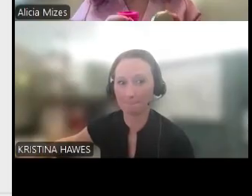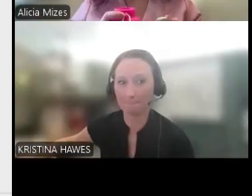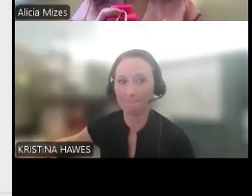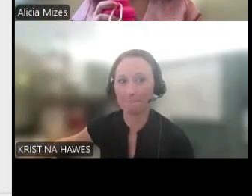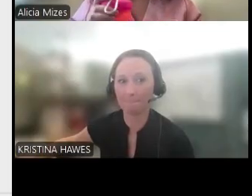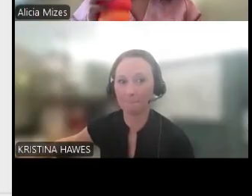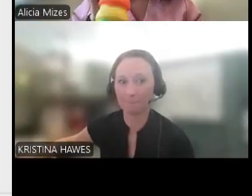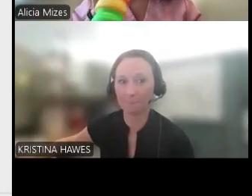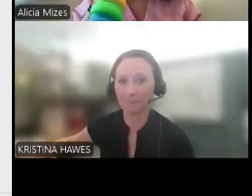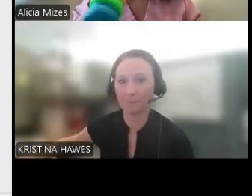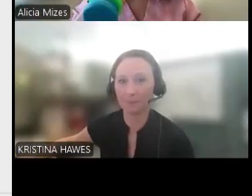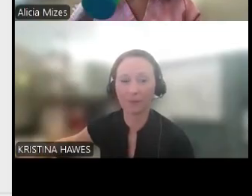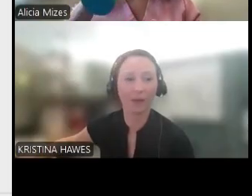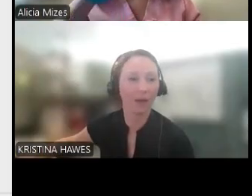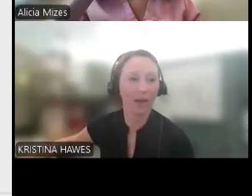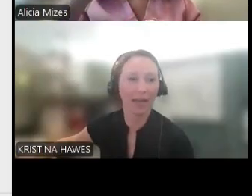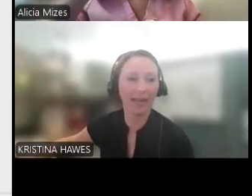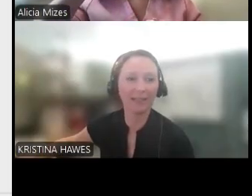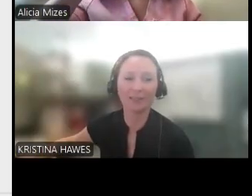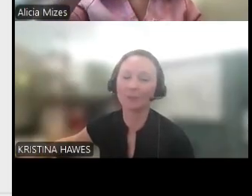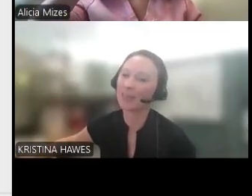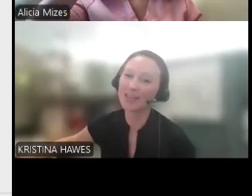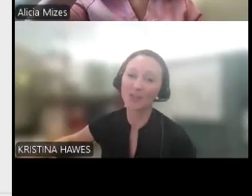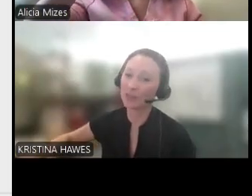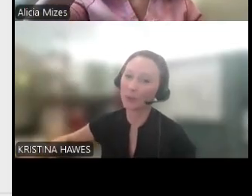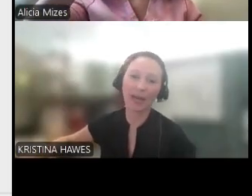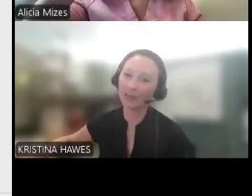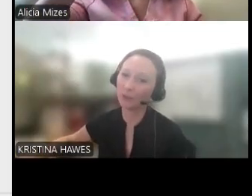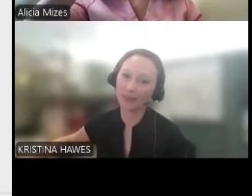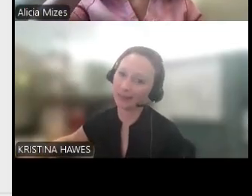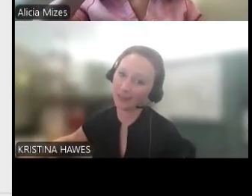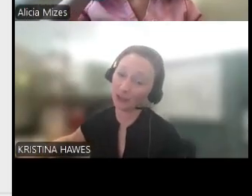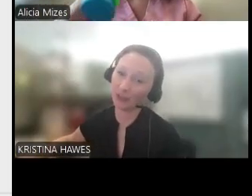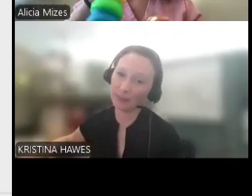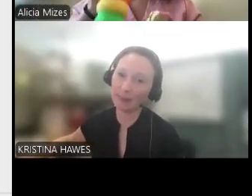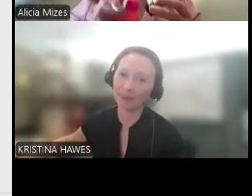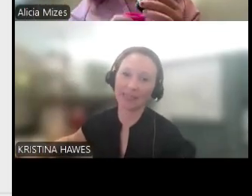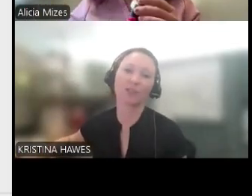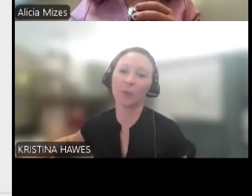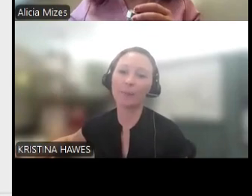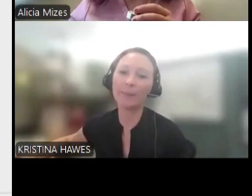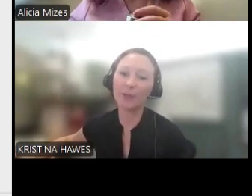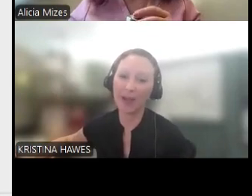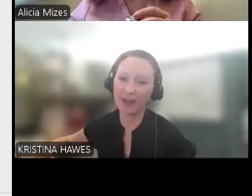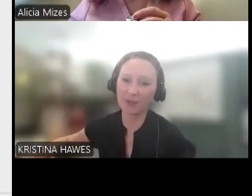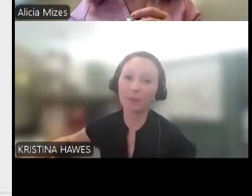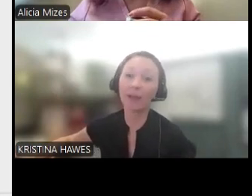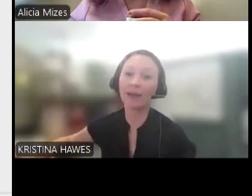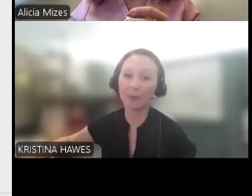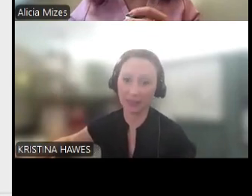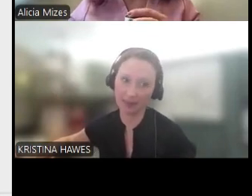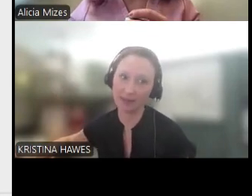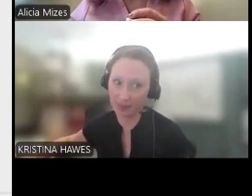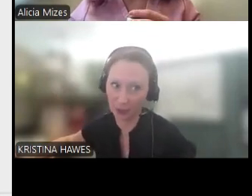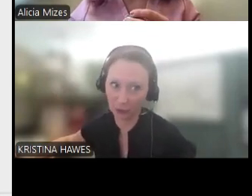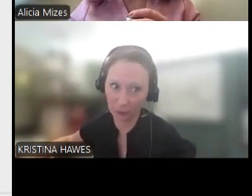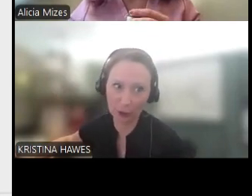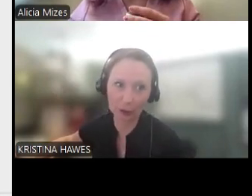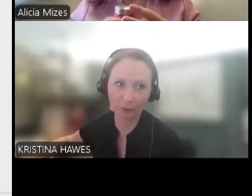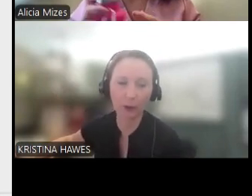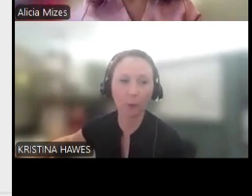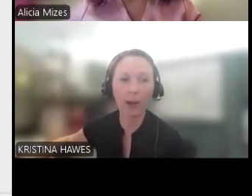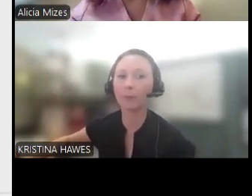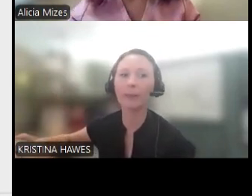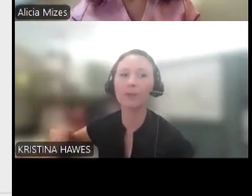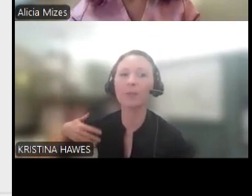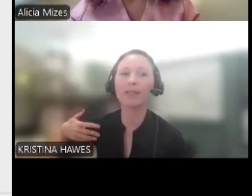now. Every little bit makes a difference. And so this one, I don't think that you're going to be able to answer, but maybe you have some common things that you have